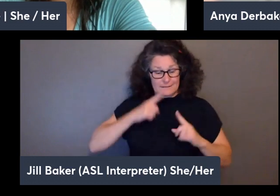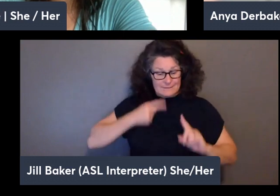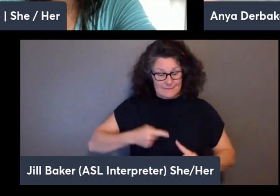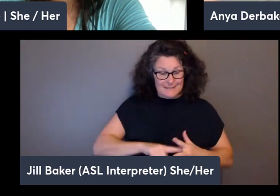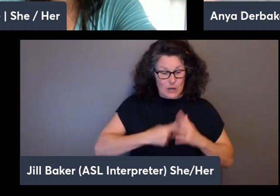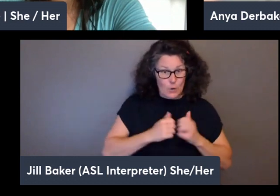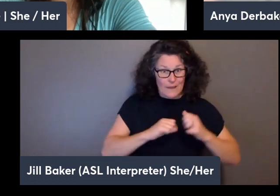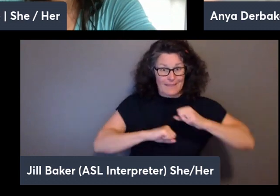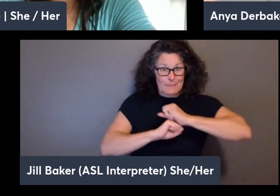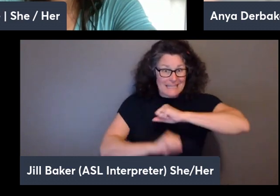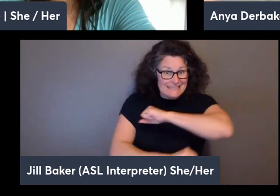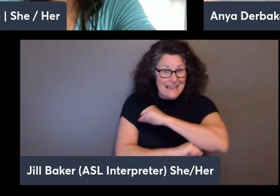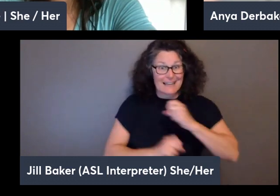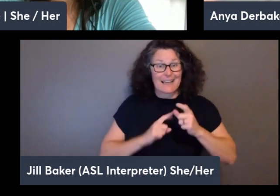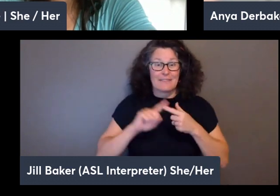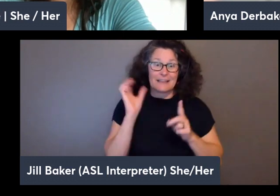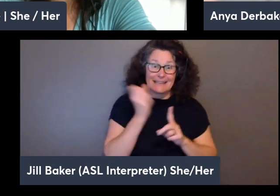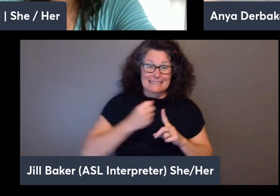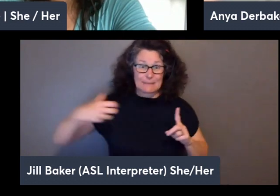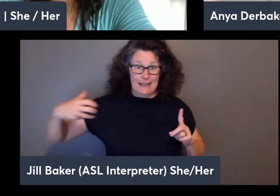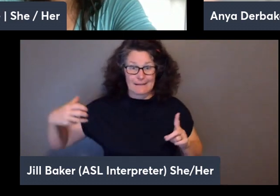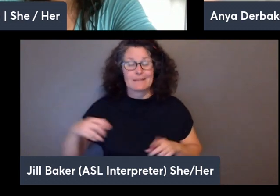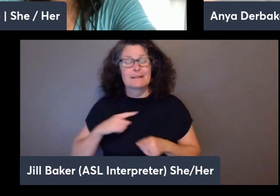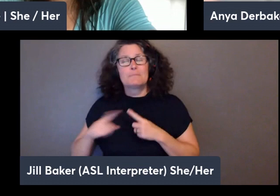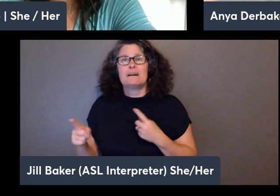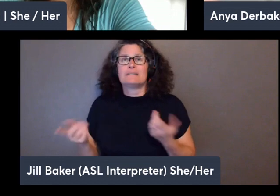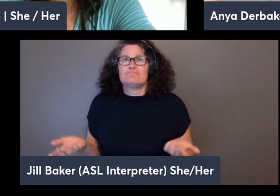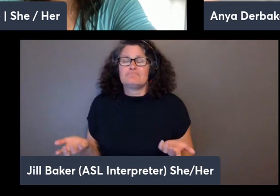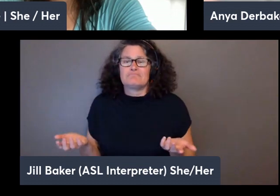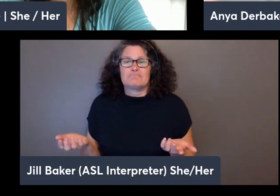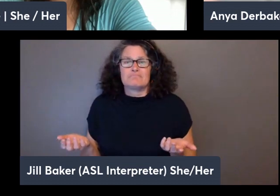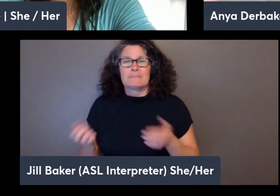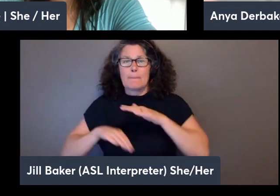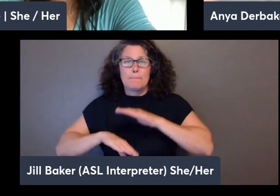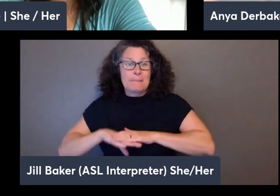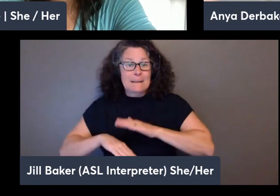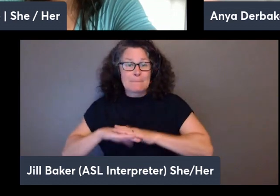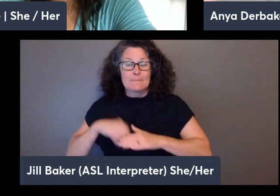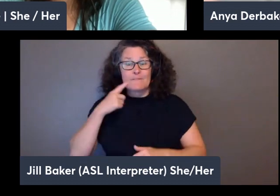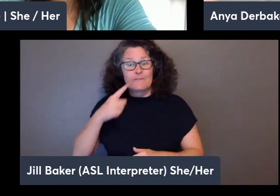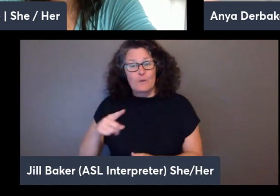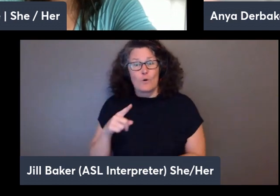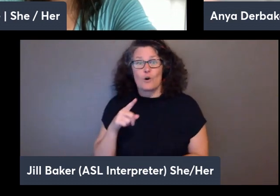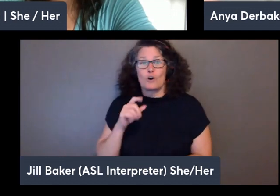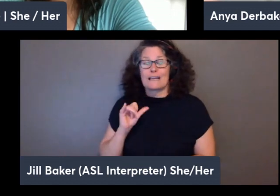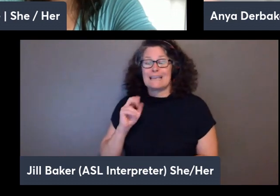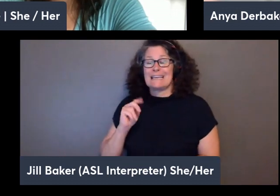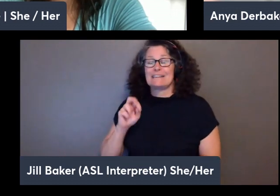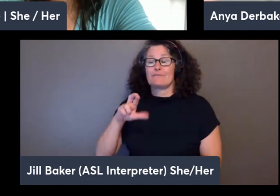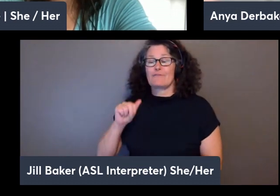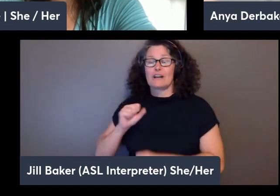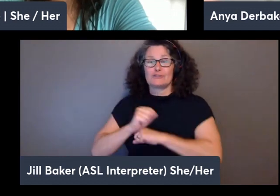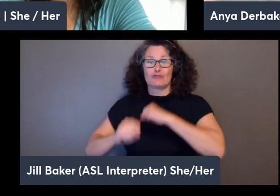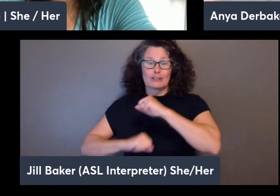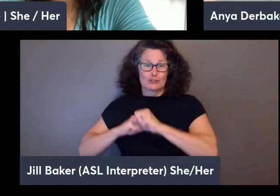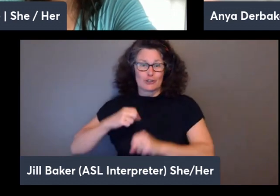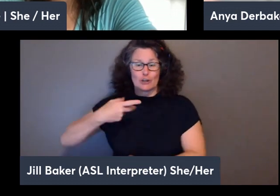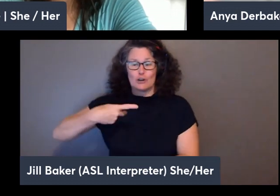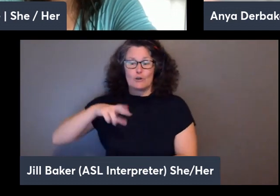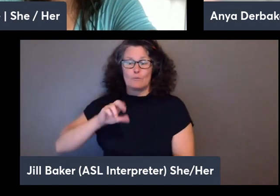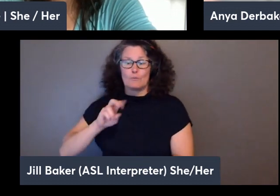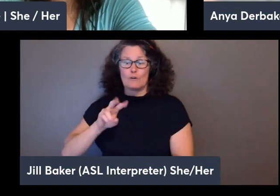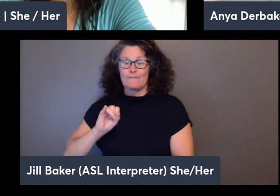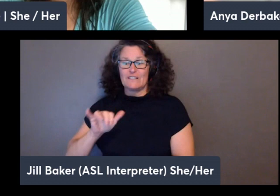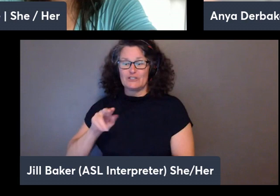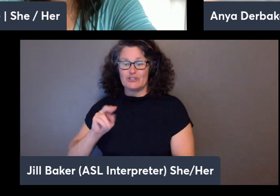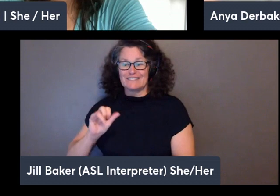taxes for that too. But yeah, but the minimum for infrastructure provisioning, start with that, and then um,